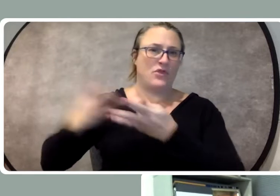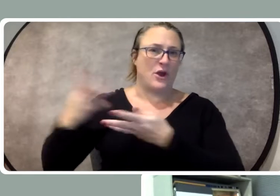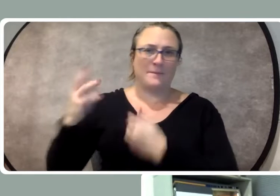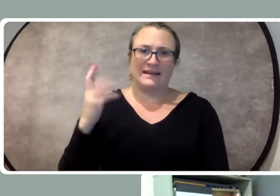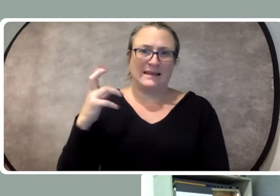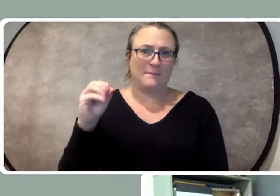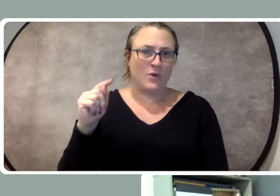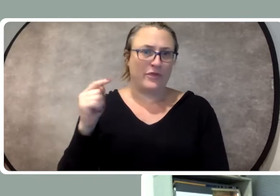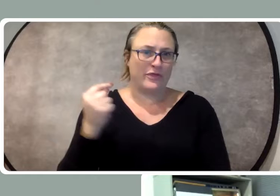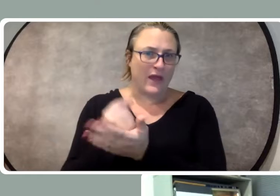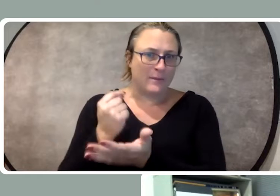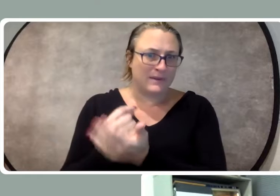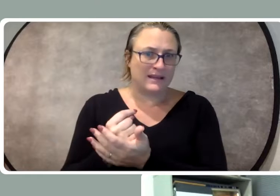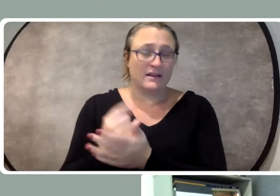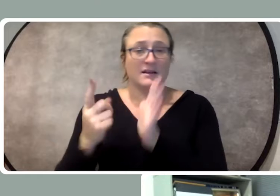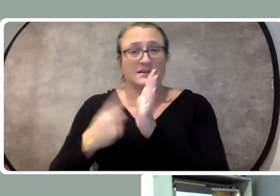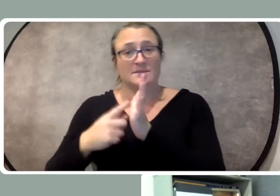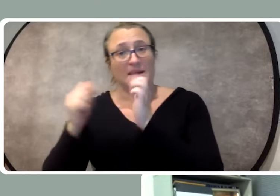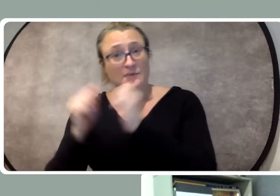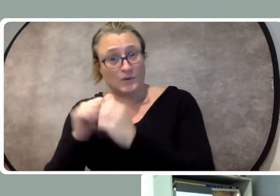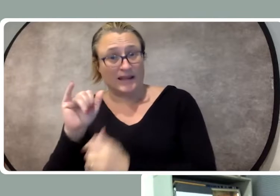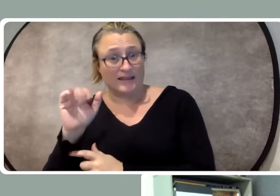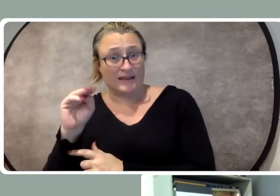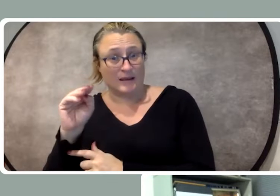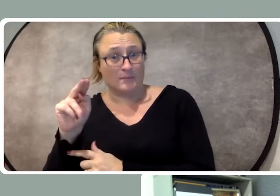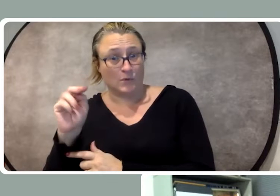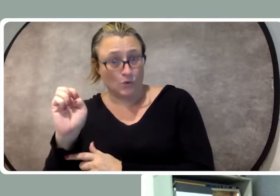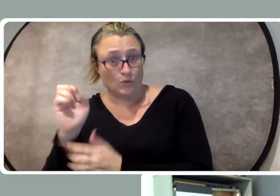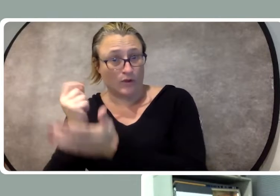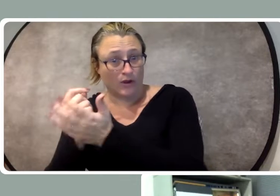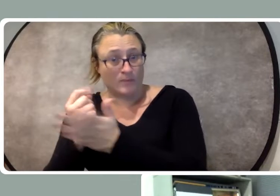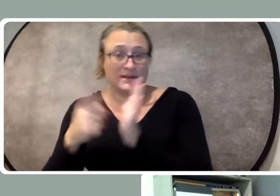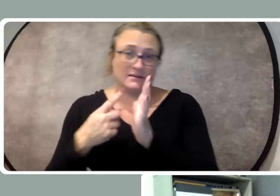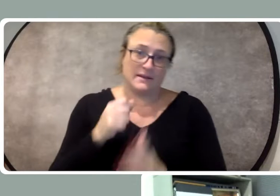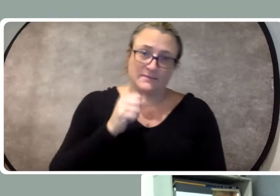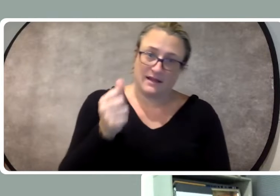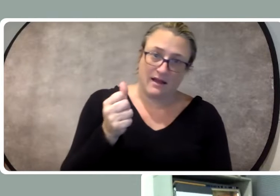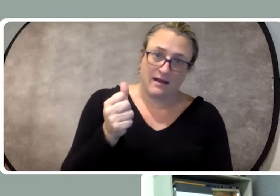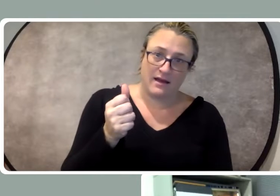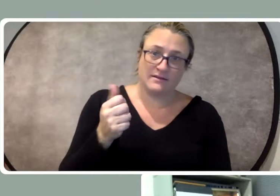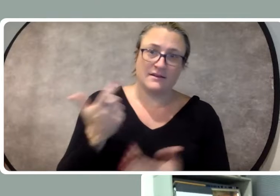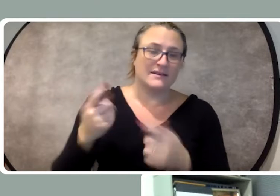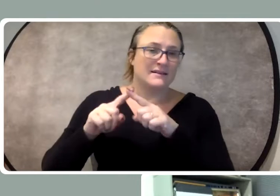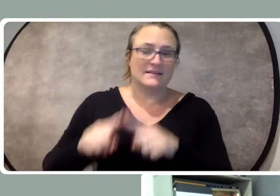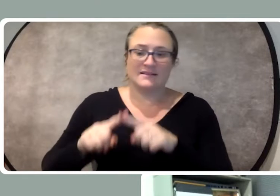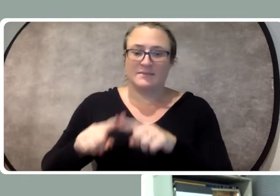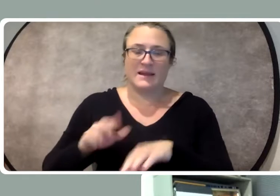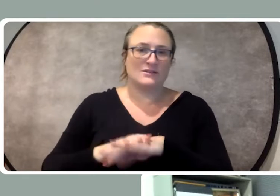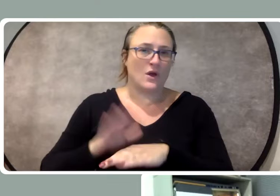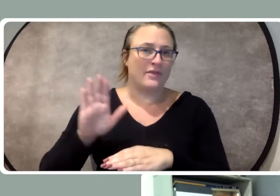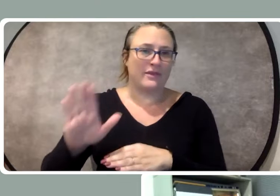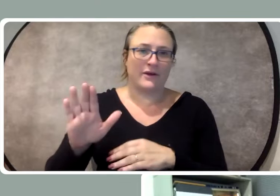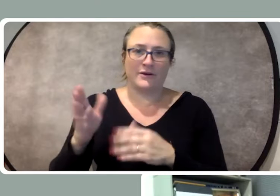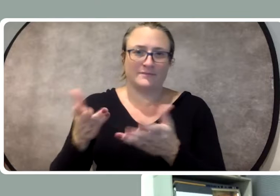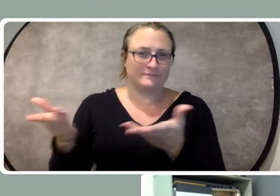chemotherapy with or without immune therapy, depending on, the extent of disease. And majority of the time, we prefer to do